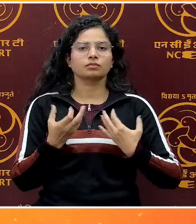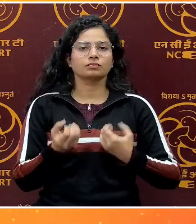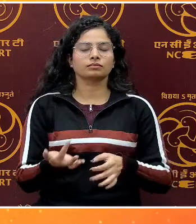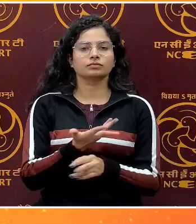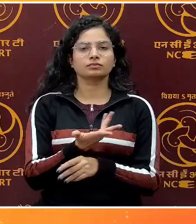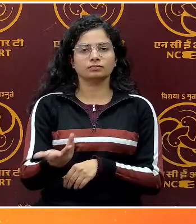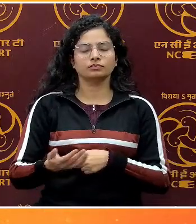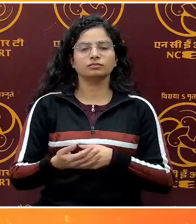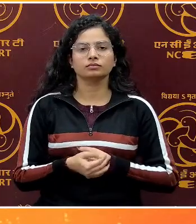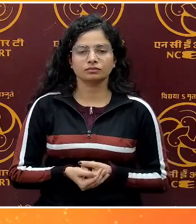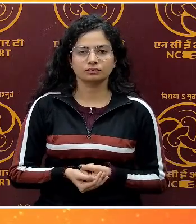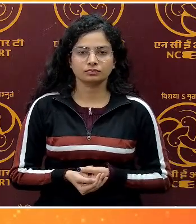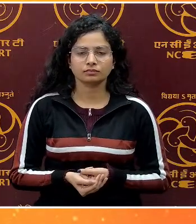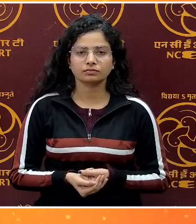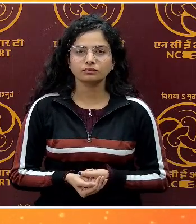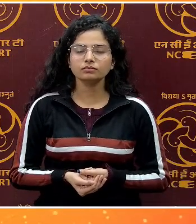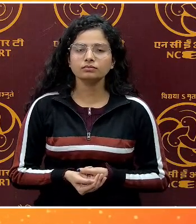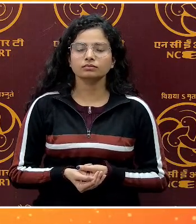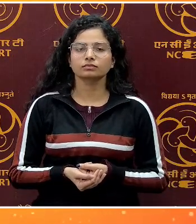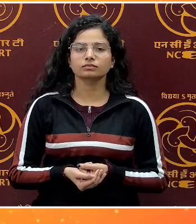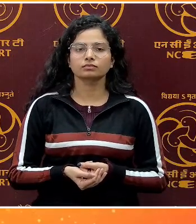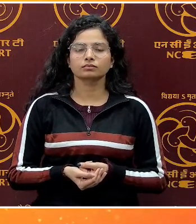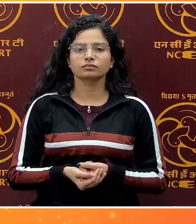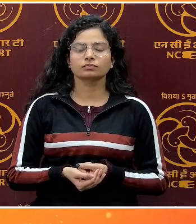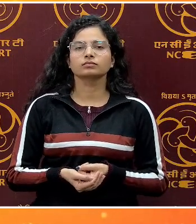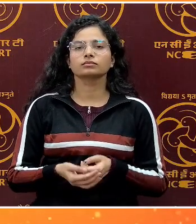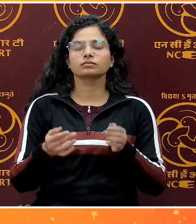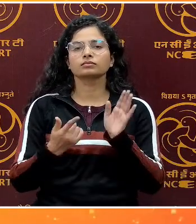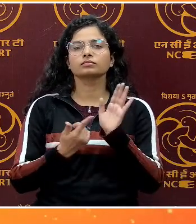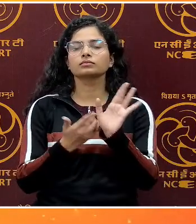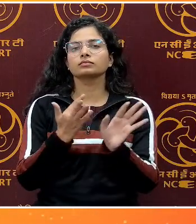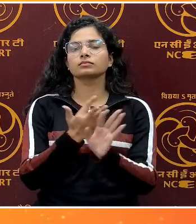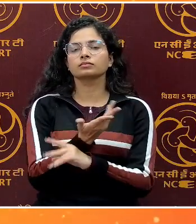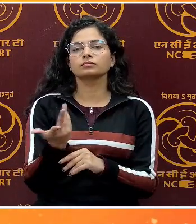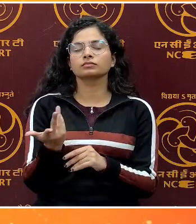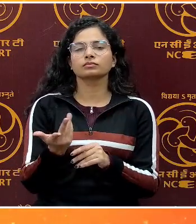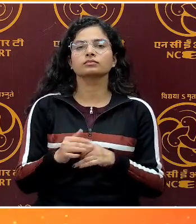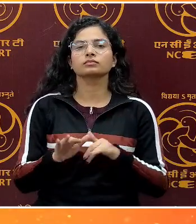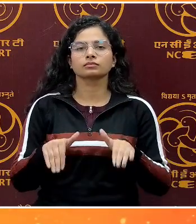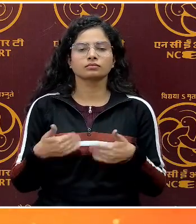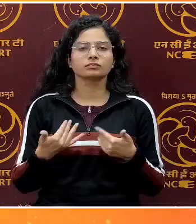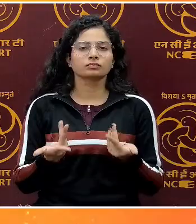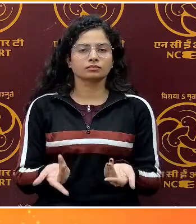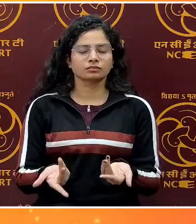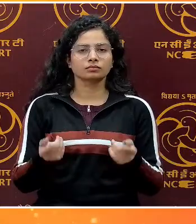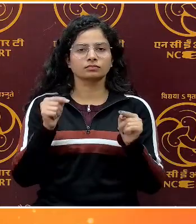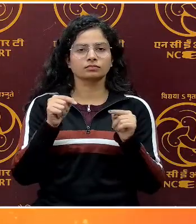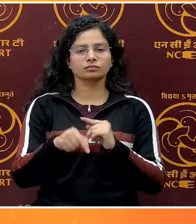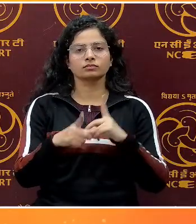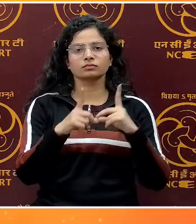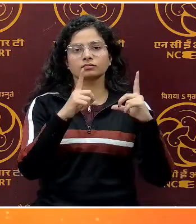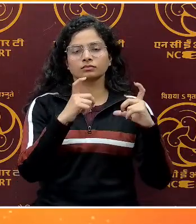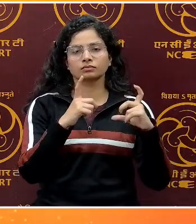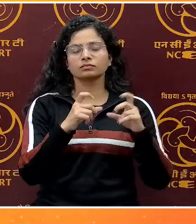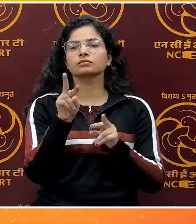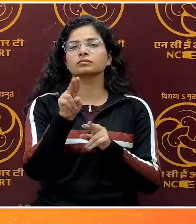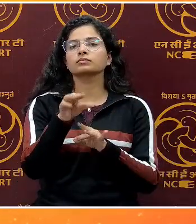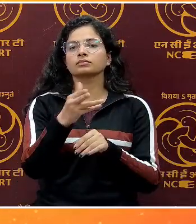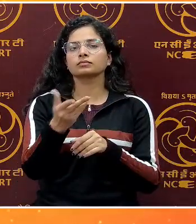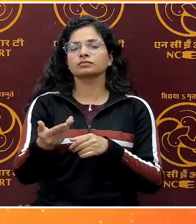to, okay, upright, I'll show you this, that how this image upright